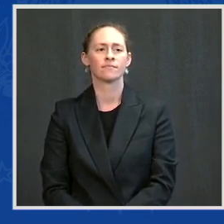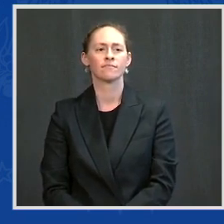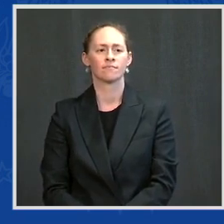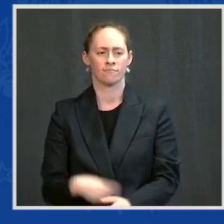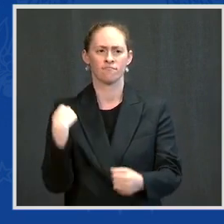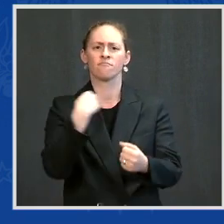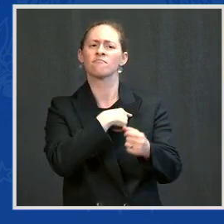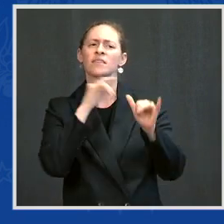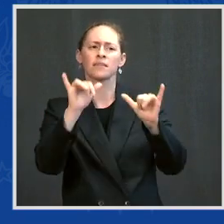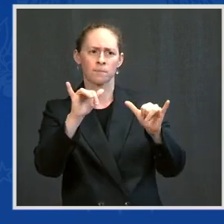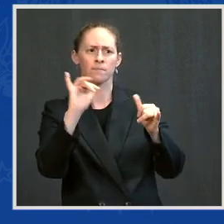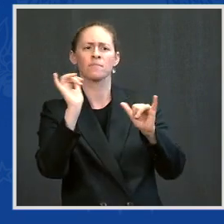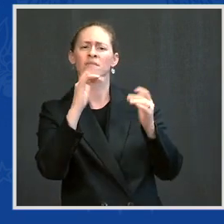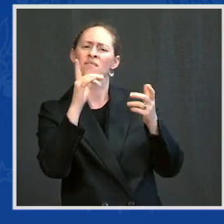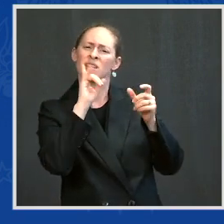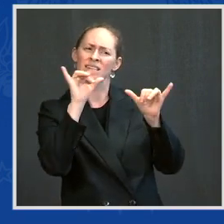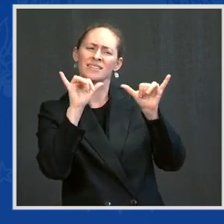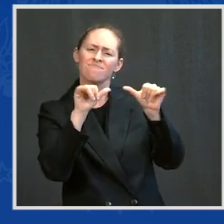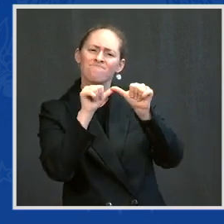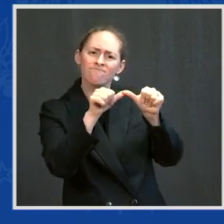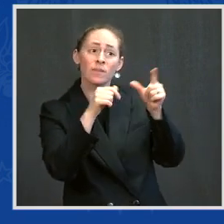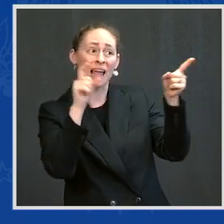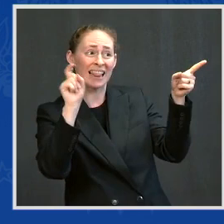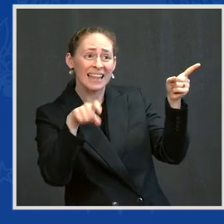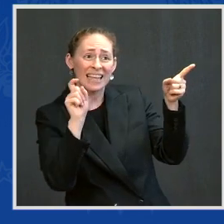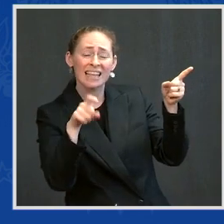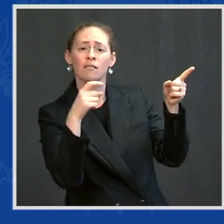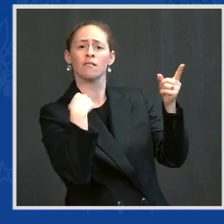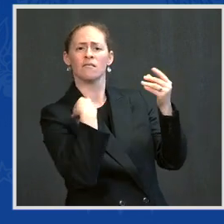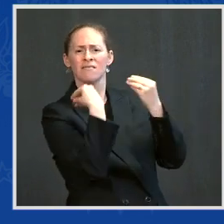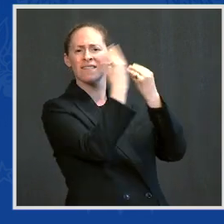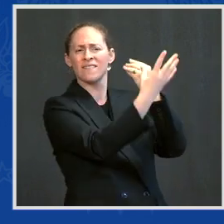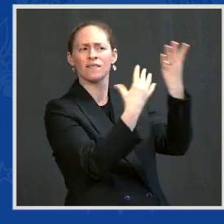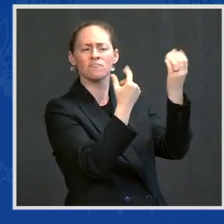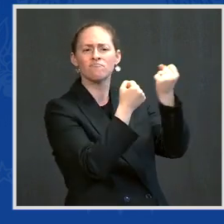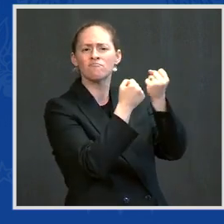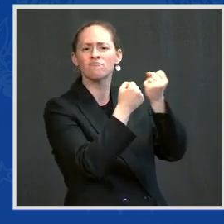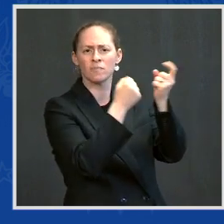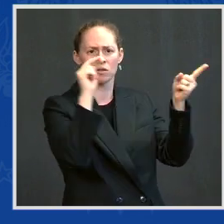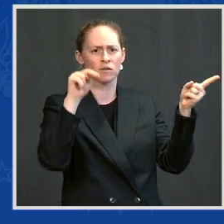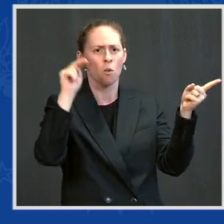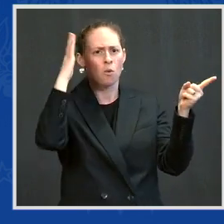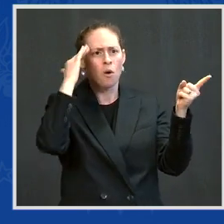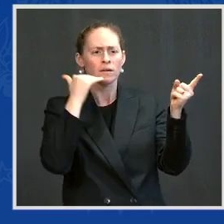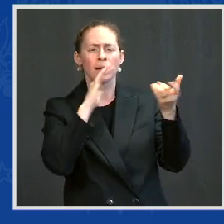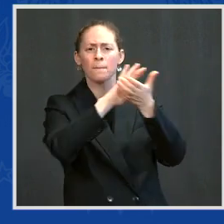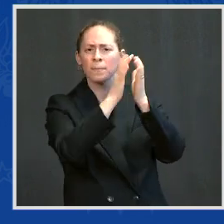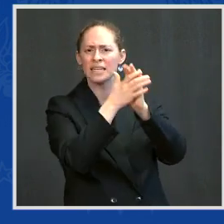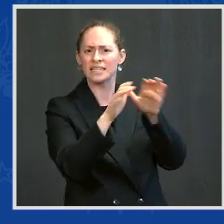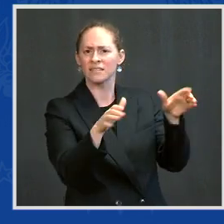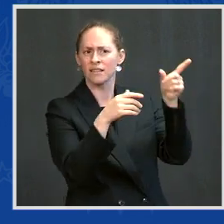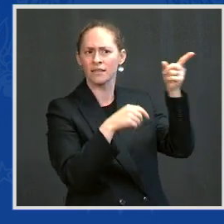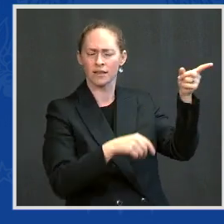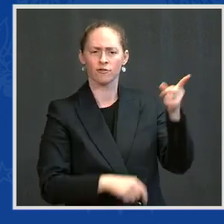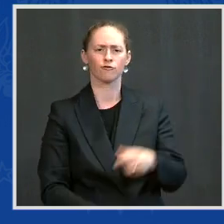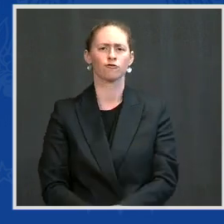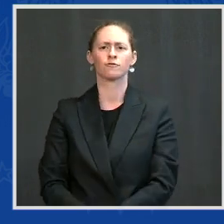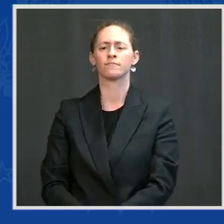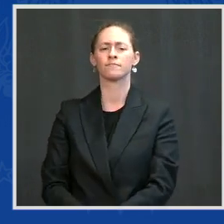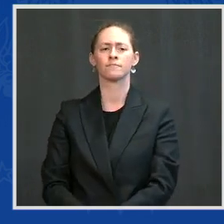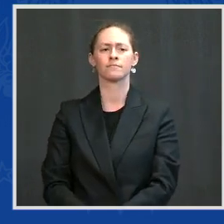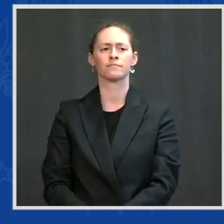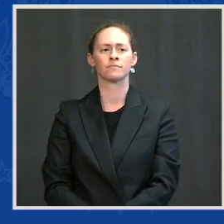also with pleasure that I deliver the news on the termination of the revised missile guidelines. The signing of ROK-US Special